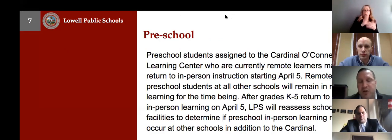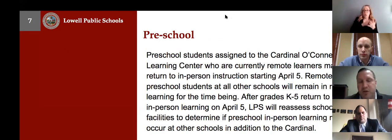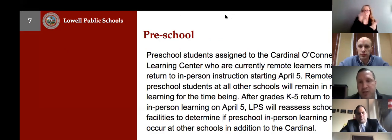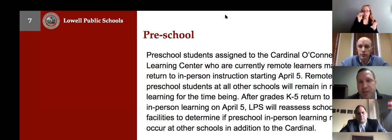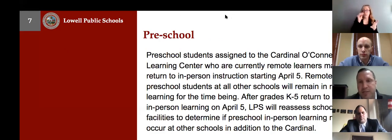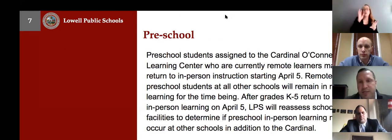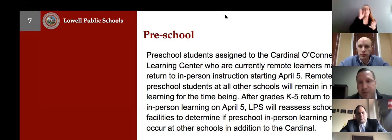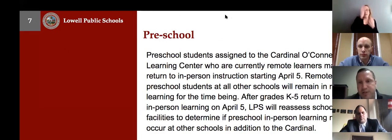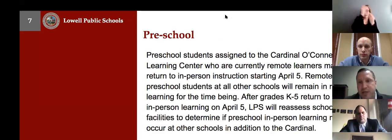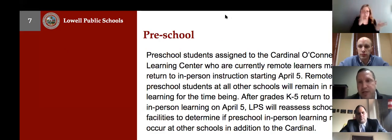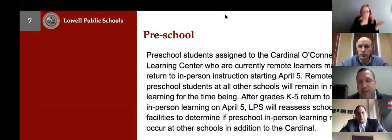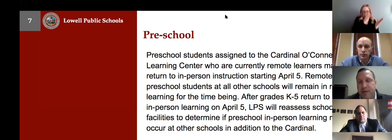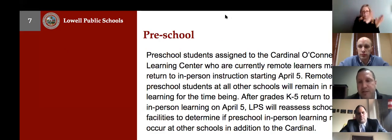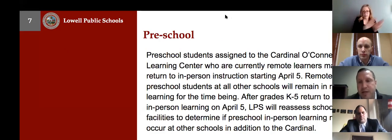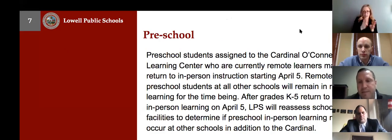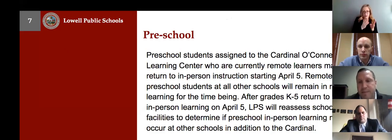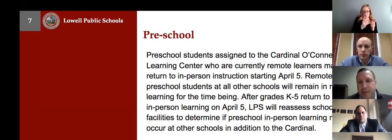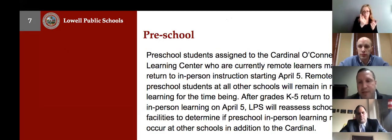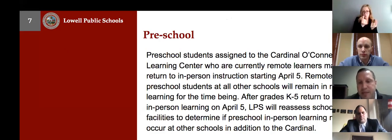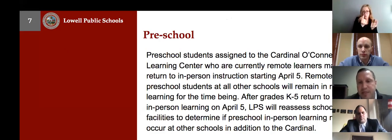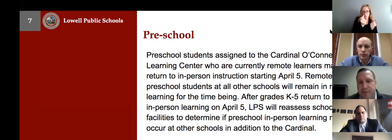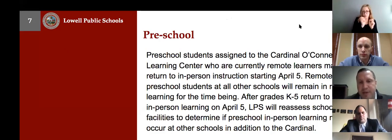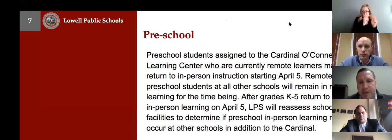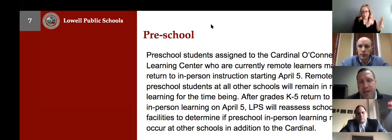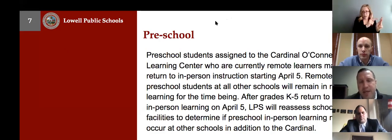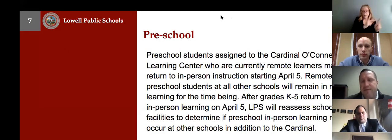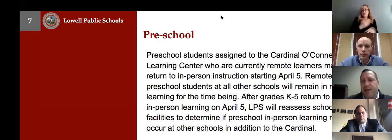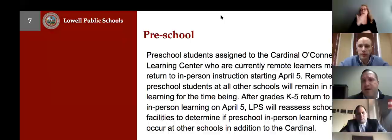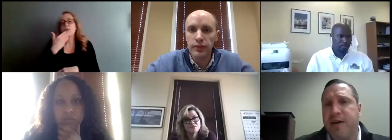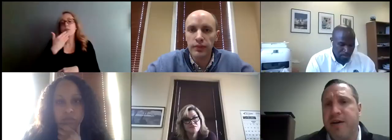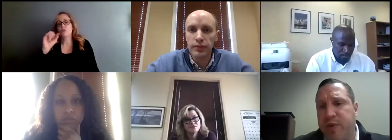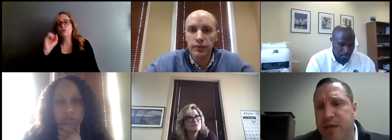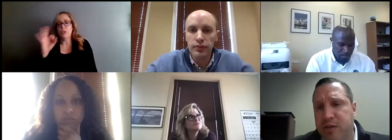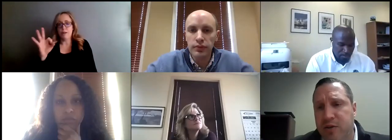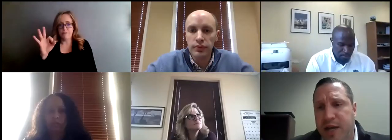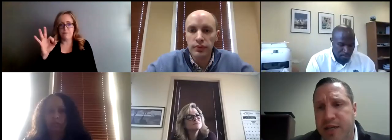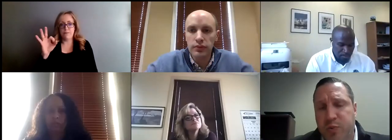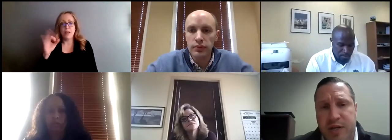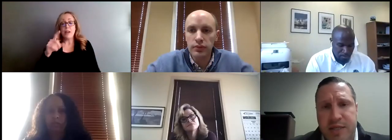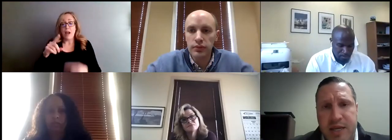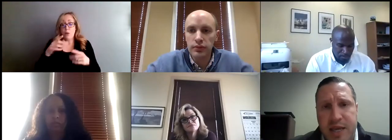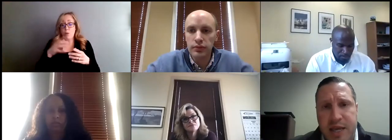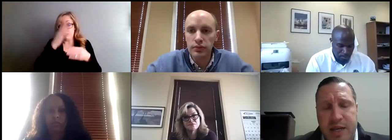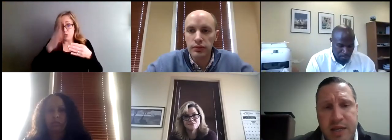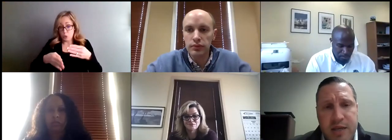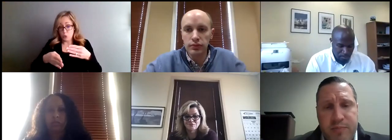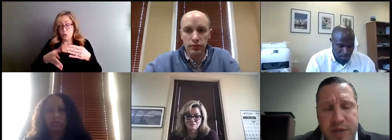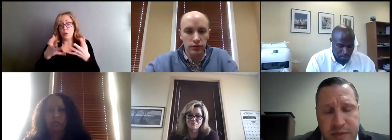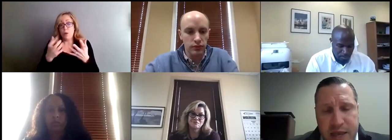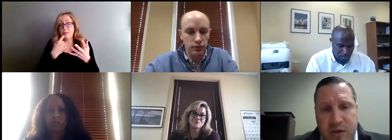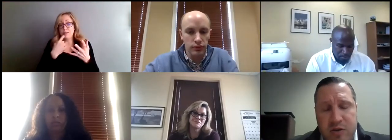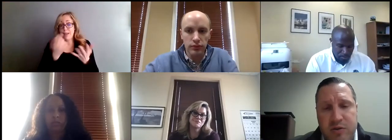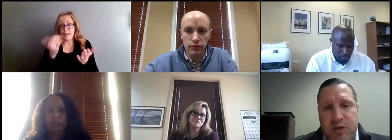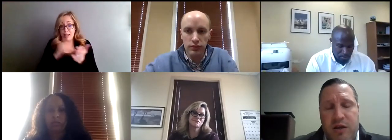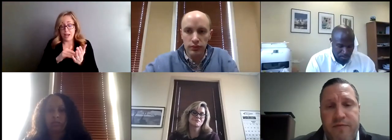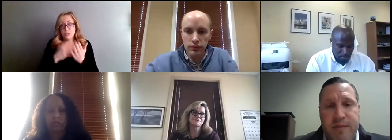in the Early Learning Center. There's, thank you, Jeffrey. And if I could, as we conclude, I just want to say again, big